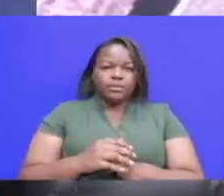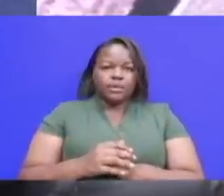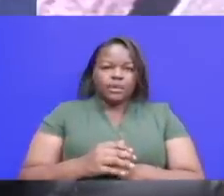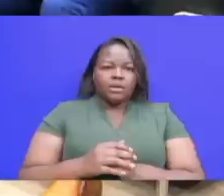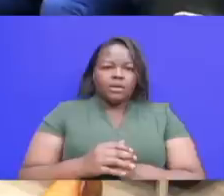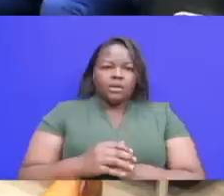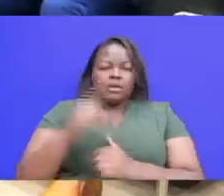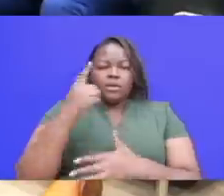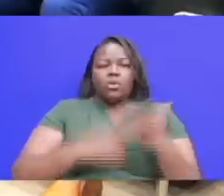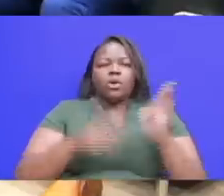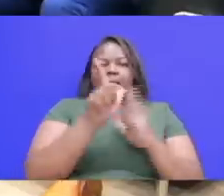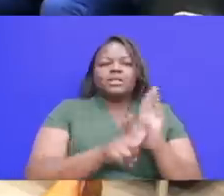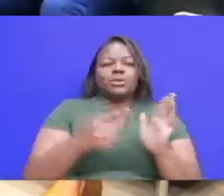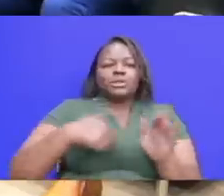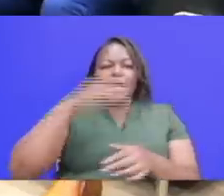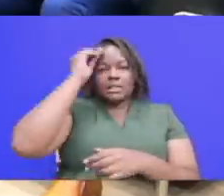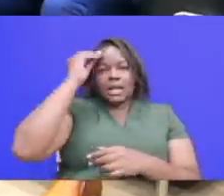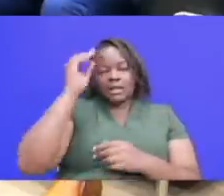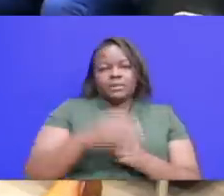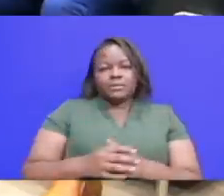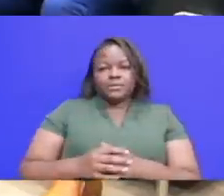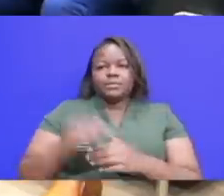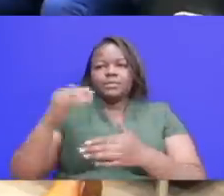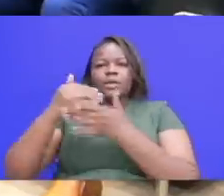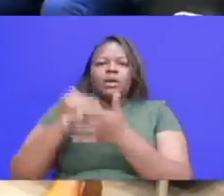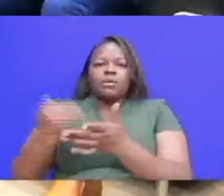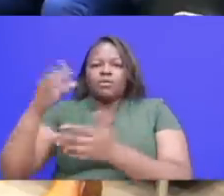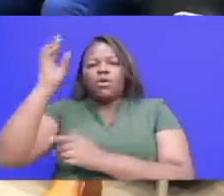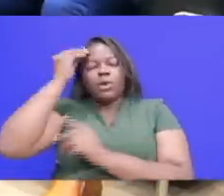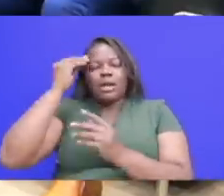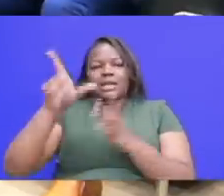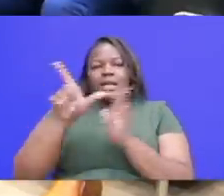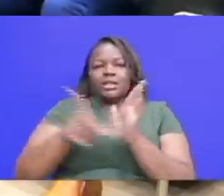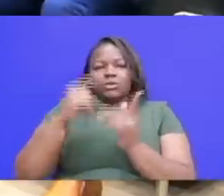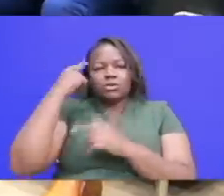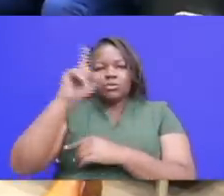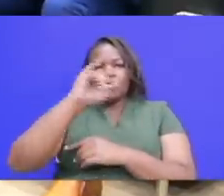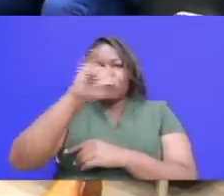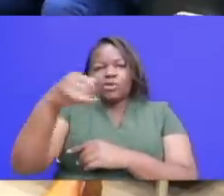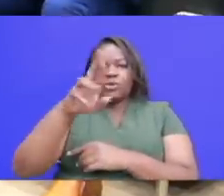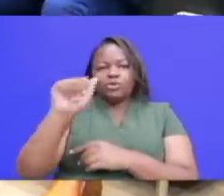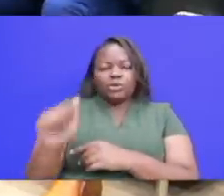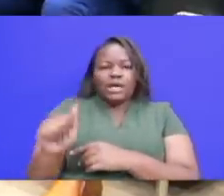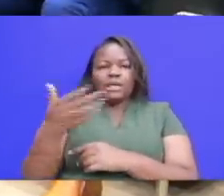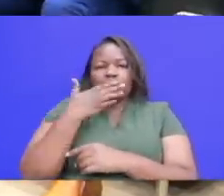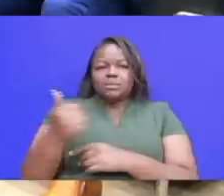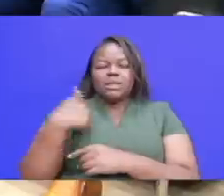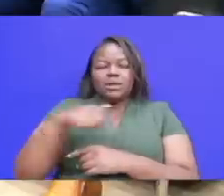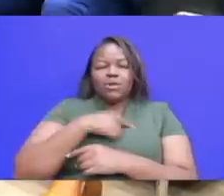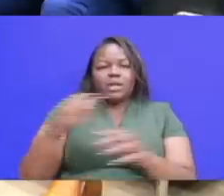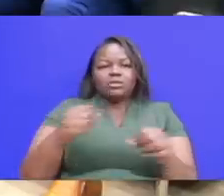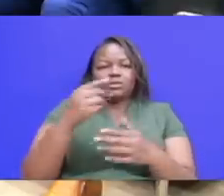What lessons can we learn from Judah? Okay. Before we learn lessons from Judah, it's important for us to mention something that maybe it happens